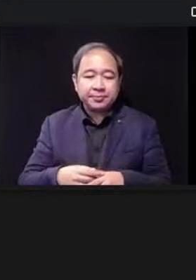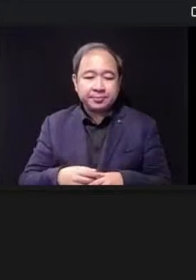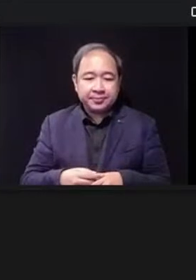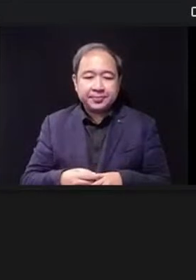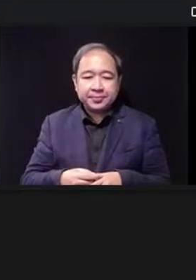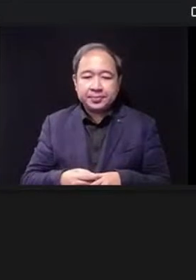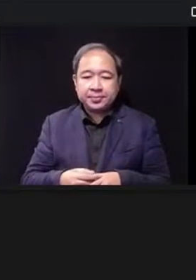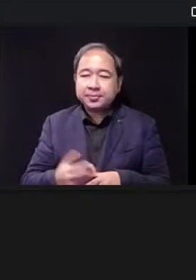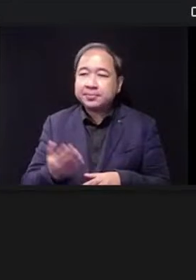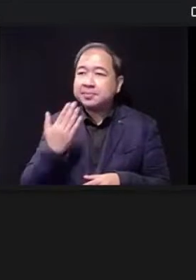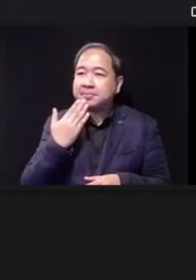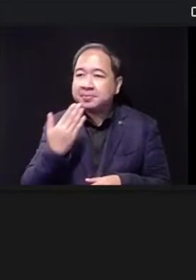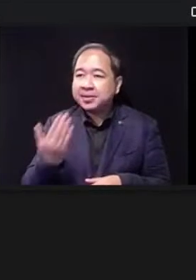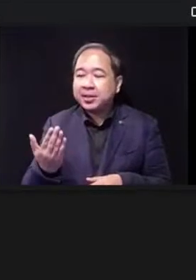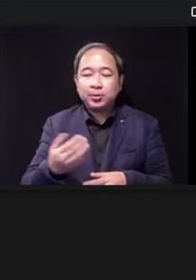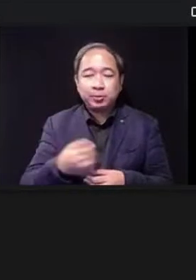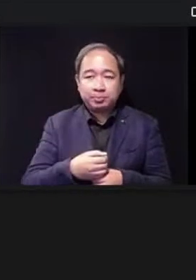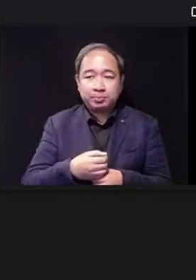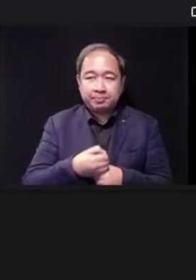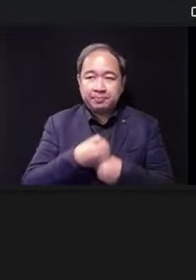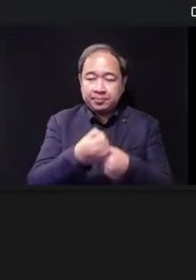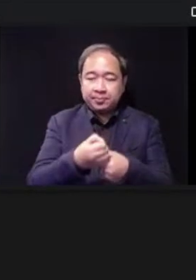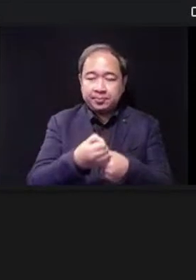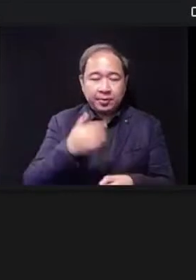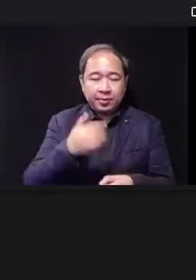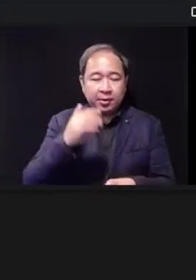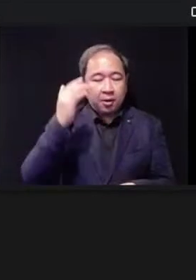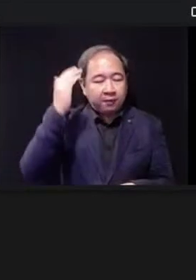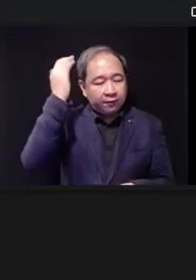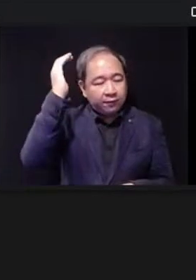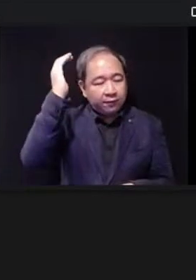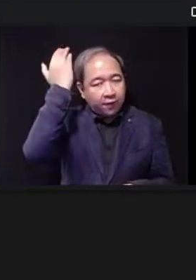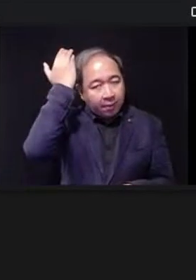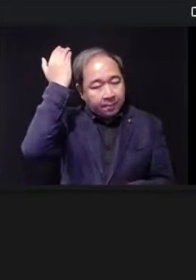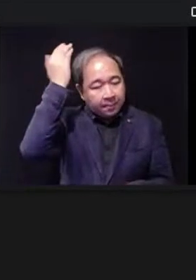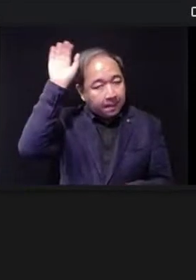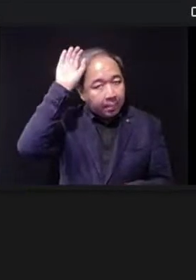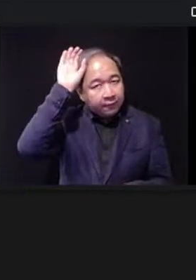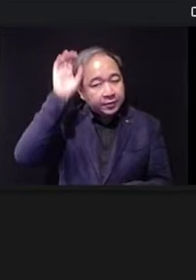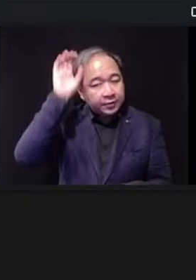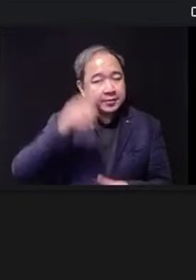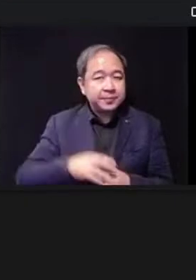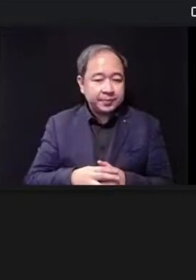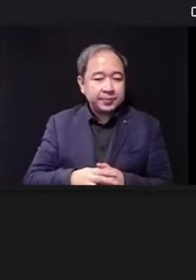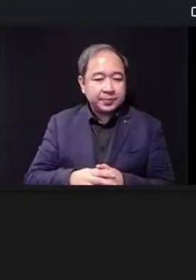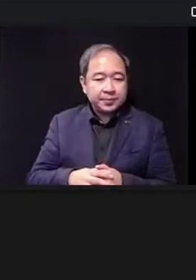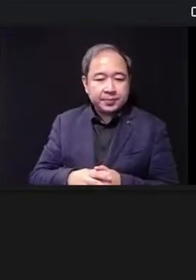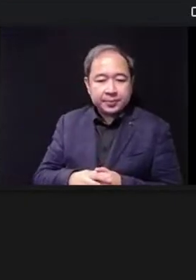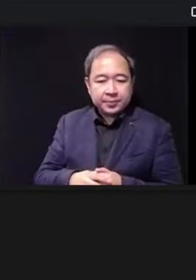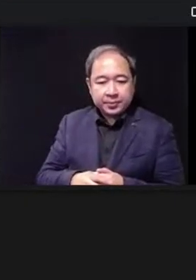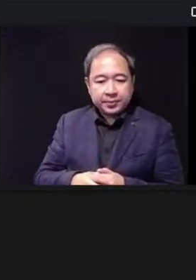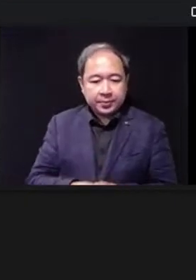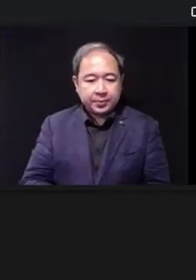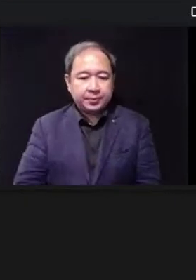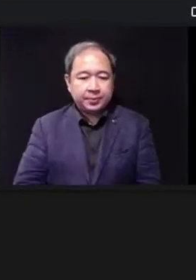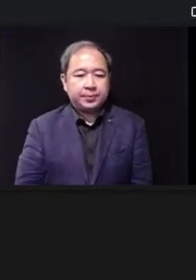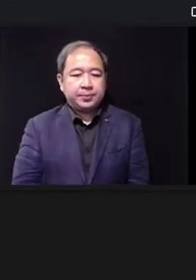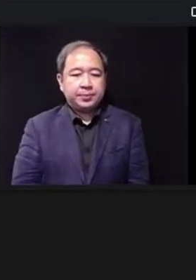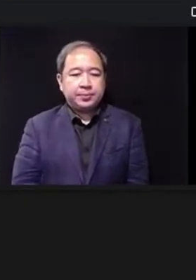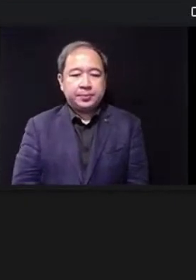of Maldives. So, by the Maldives Bureau of Statistics.